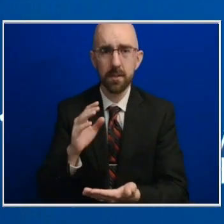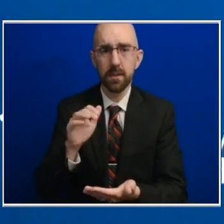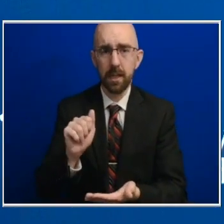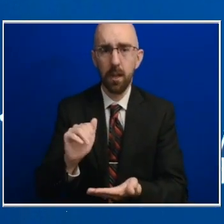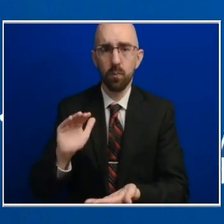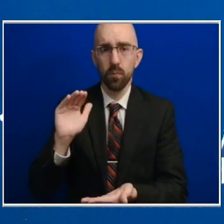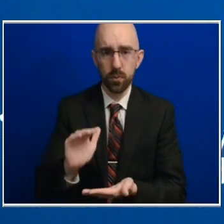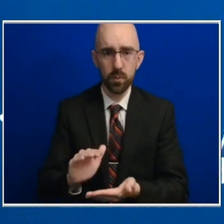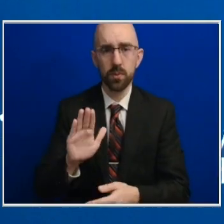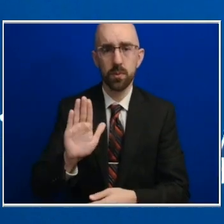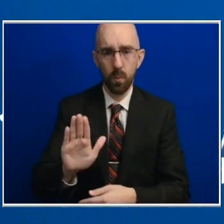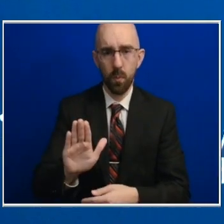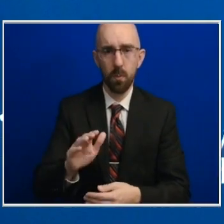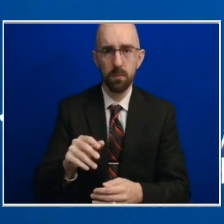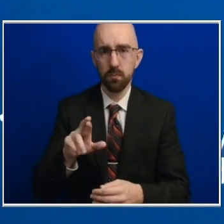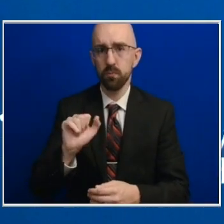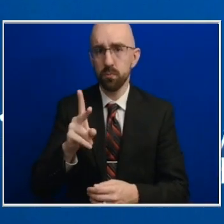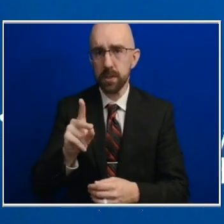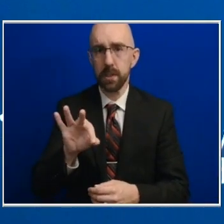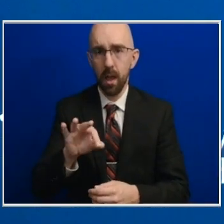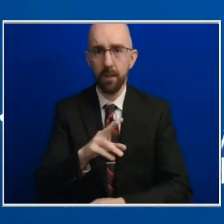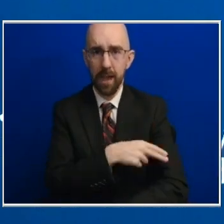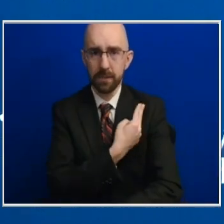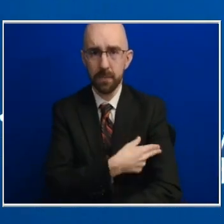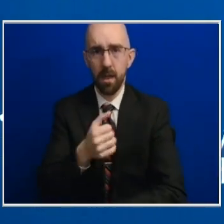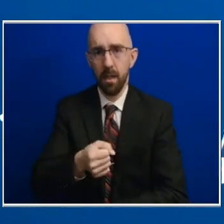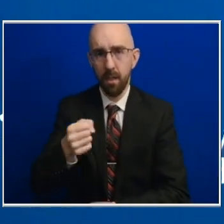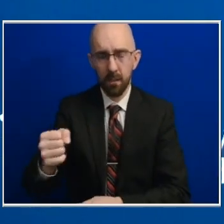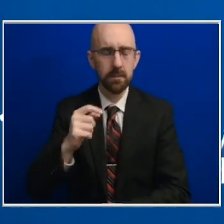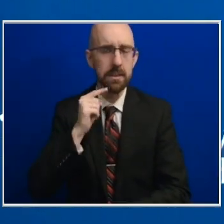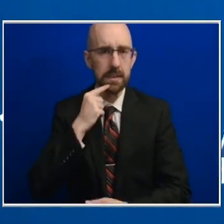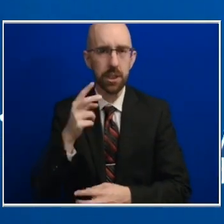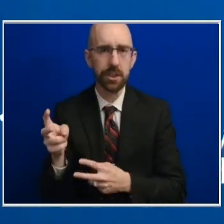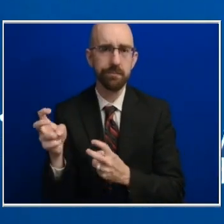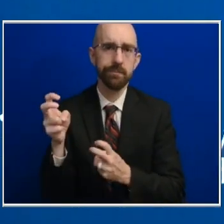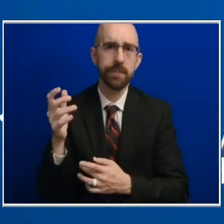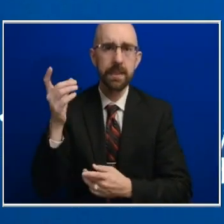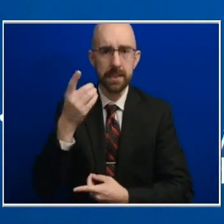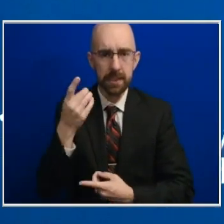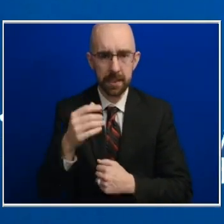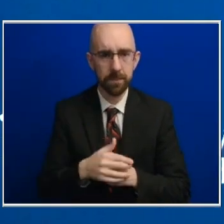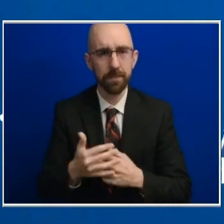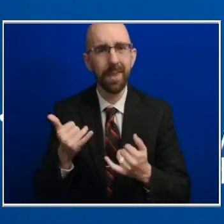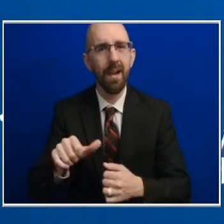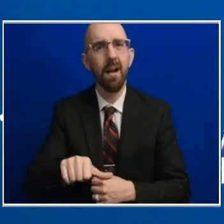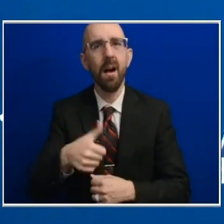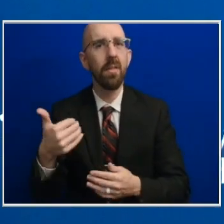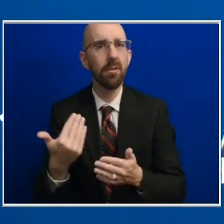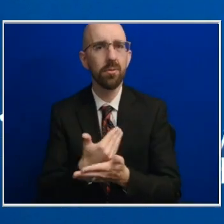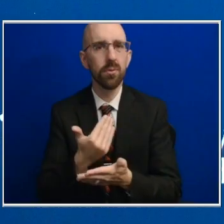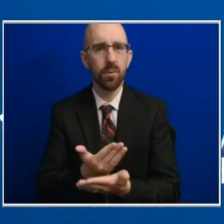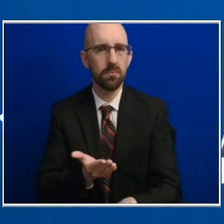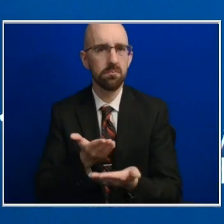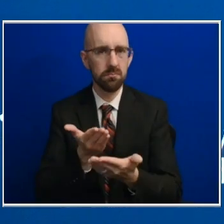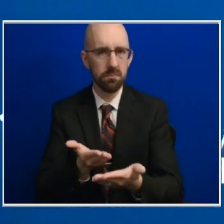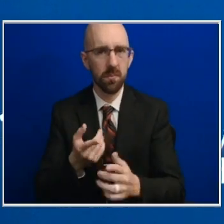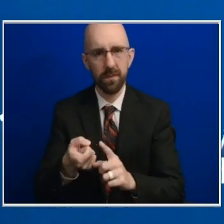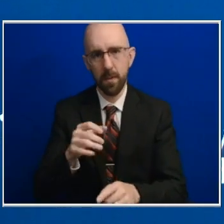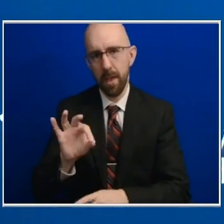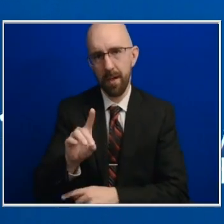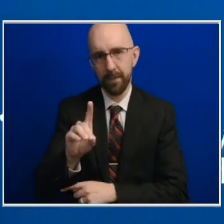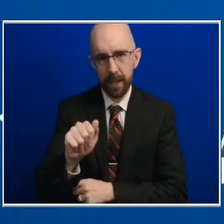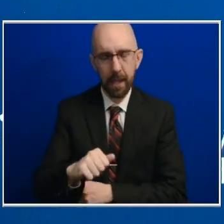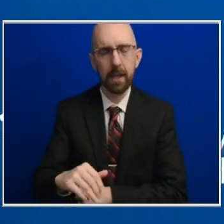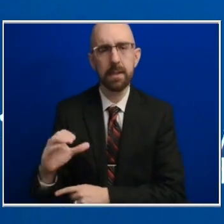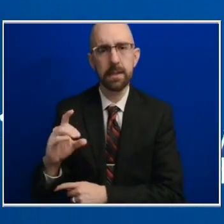of hospitalization and severe disease. Now we know that other new recommendations have come out by the FDA, CDC.